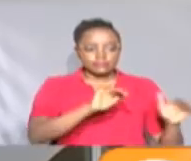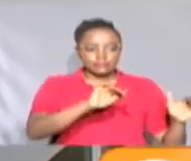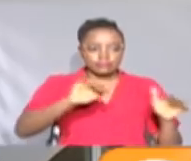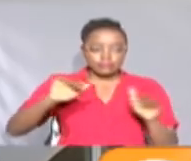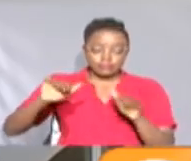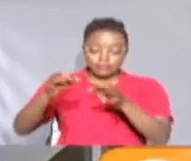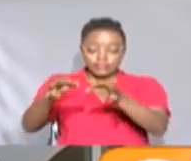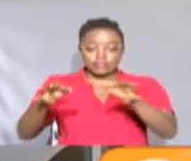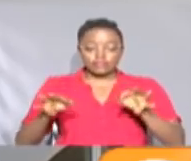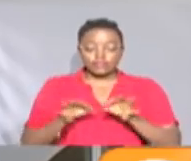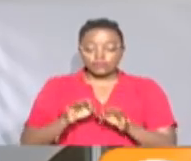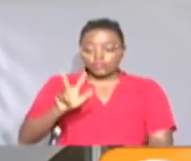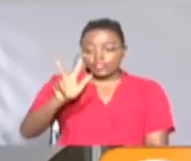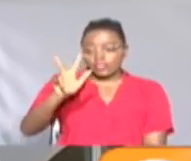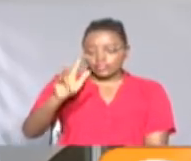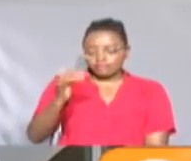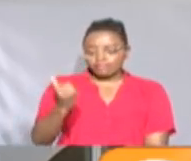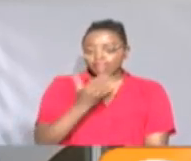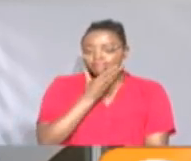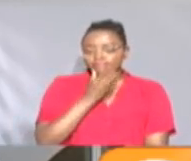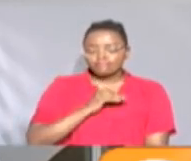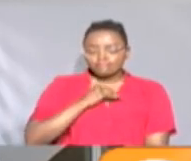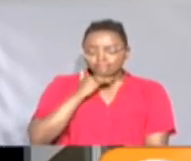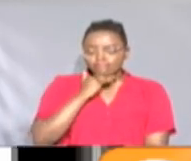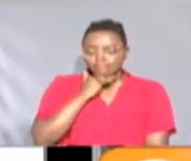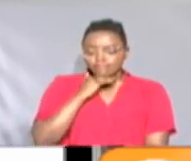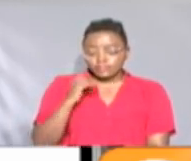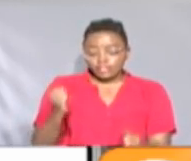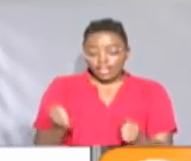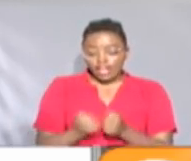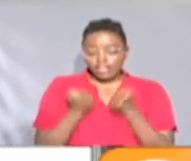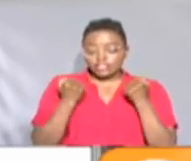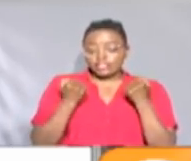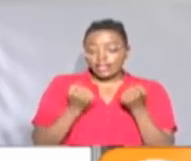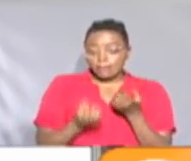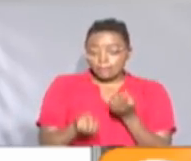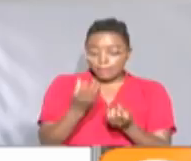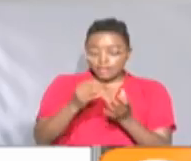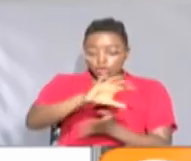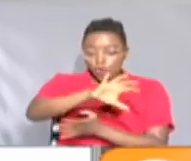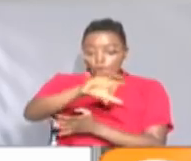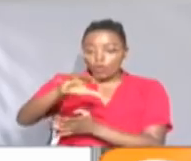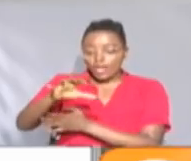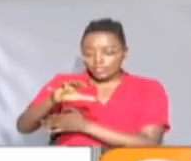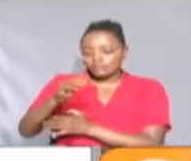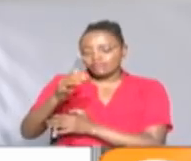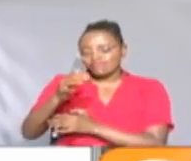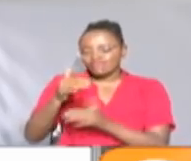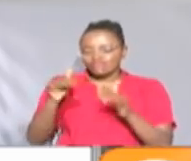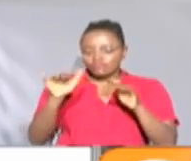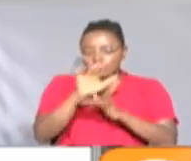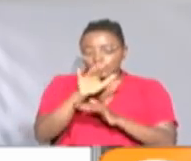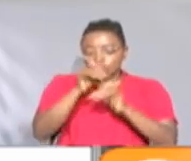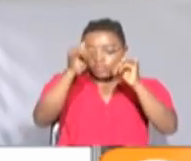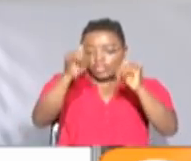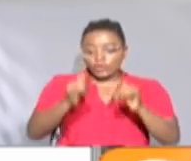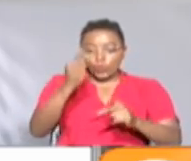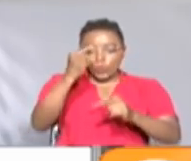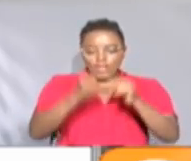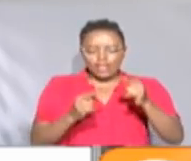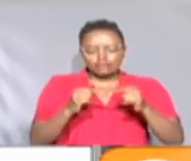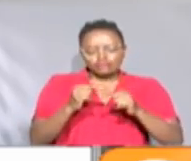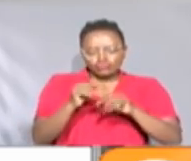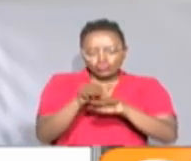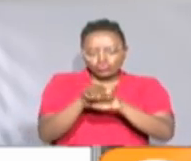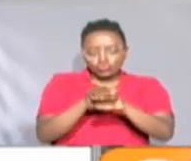Yeah, the families of three young men who died in a road crash in Eldama Ravine, Baringo County, on the night of the new year are coming to terms with